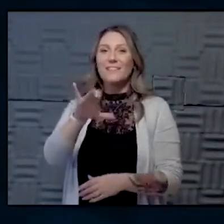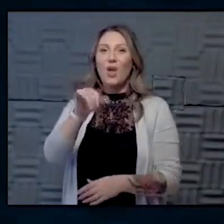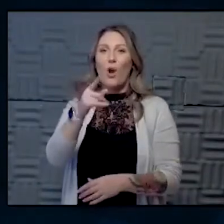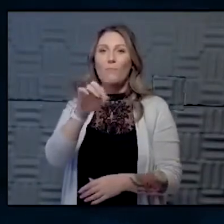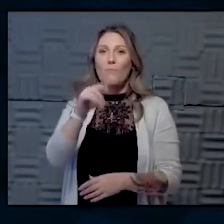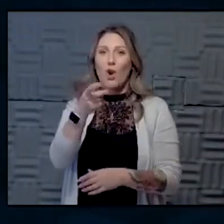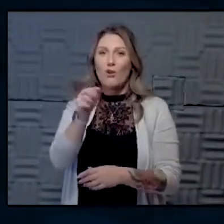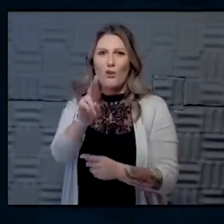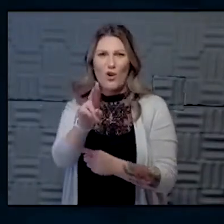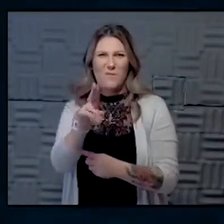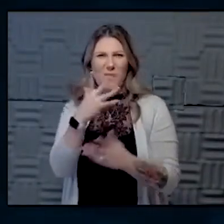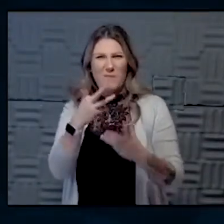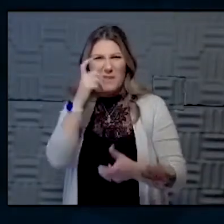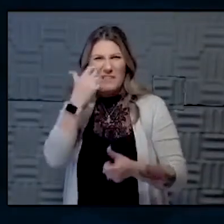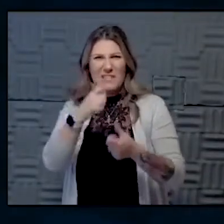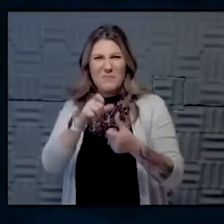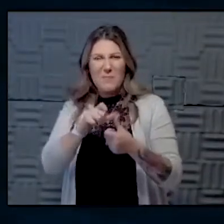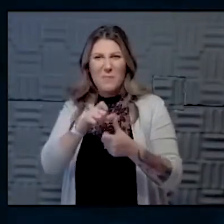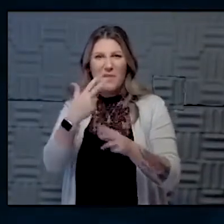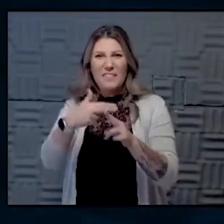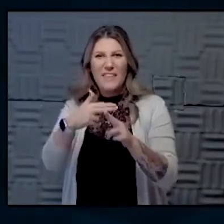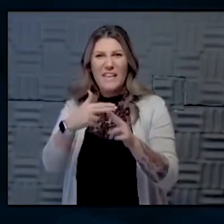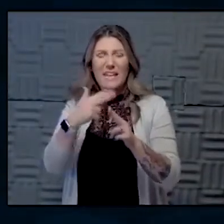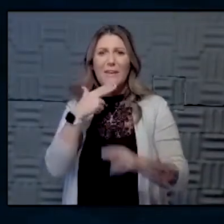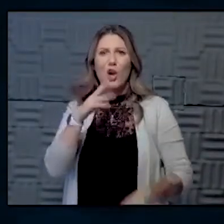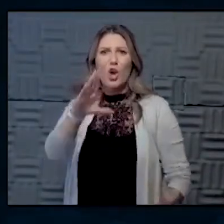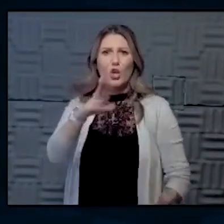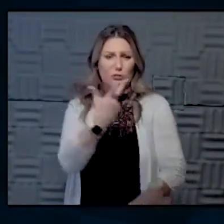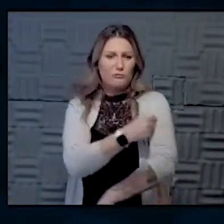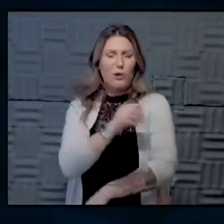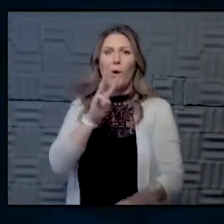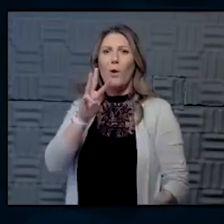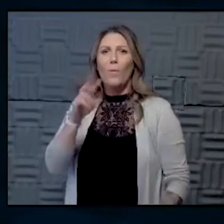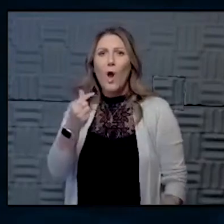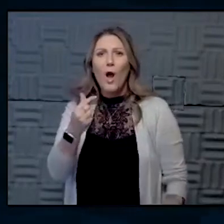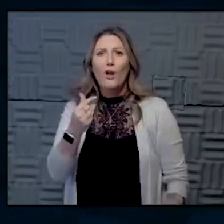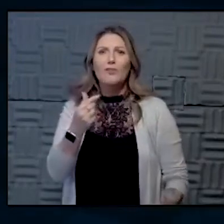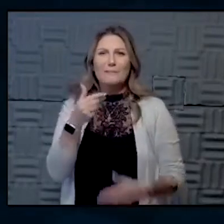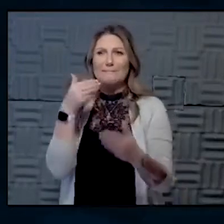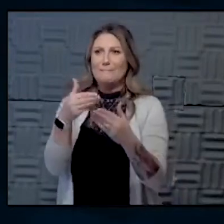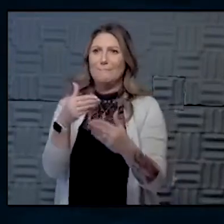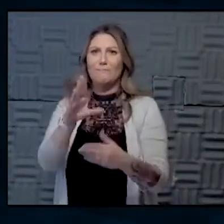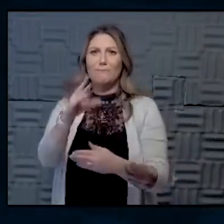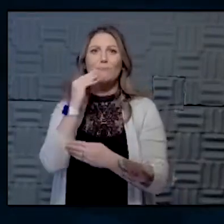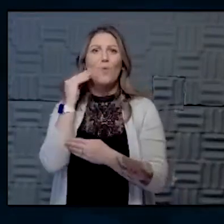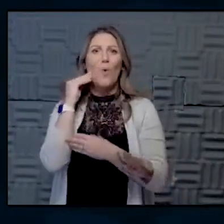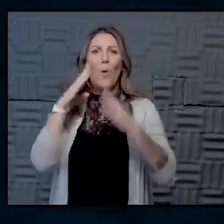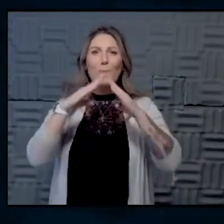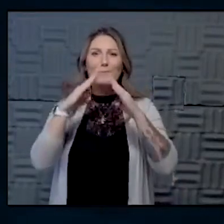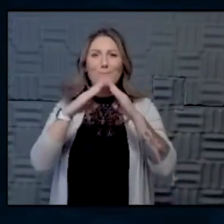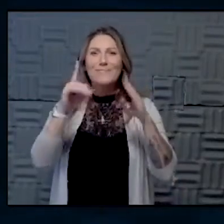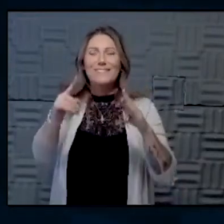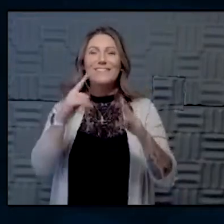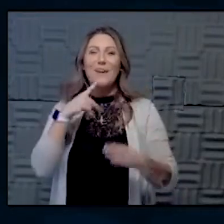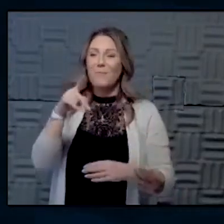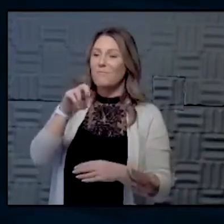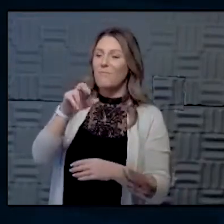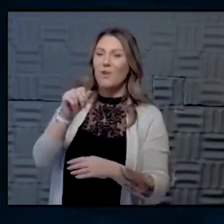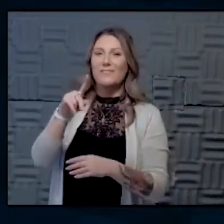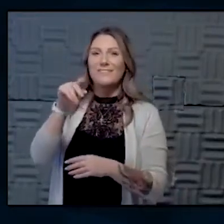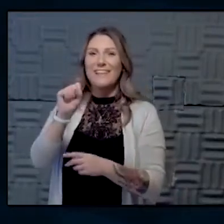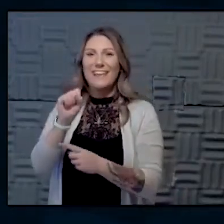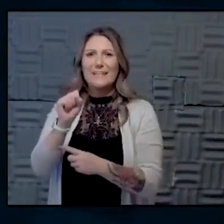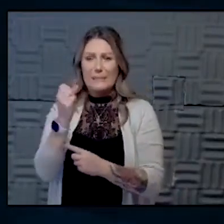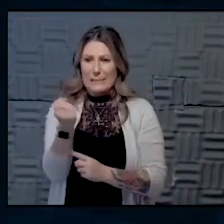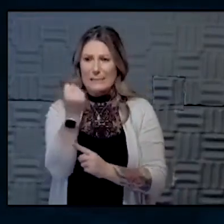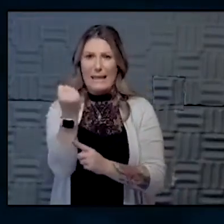and you may remember that name. She got her shot at the Walgreens near her hometown of Parsons, Kansas on Saturday.